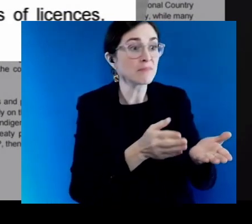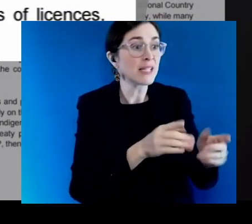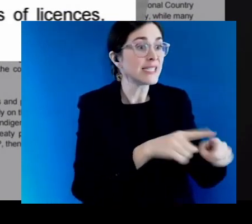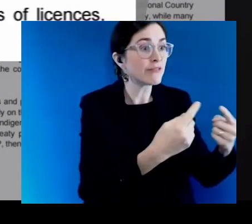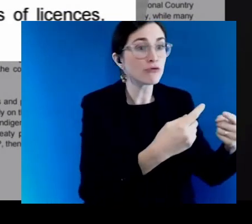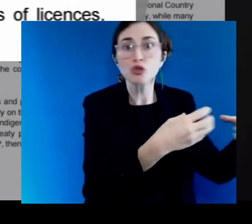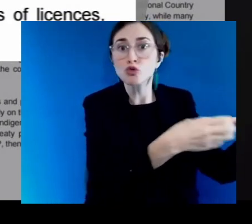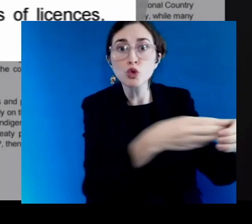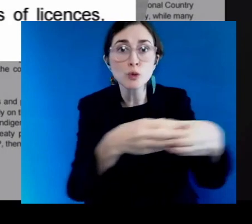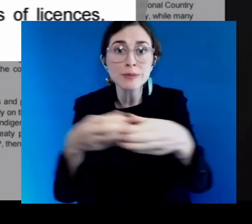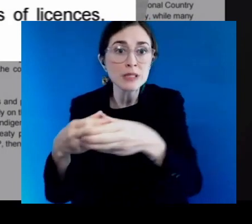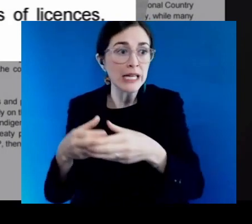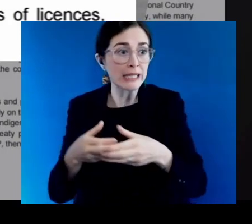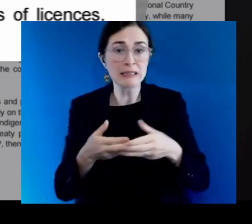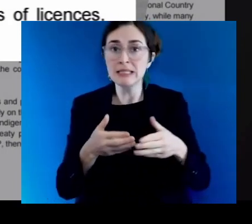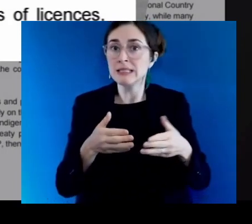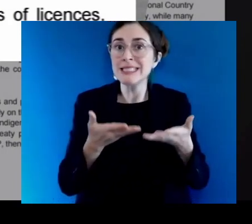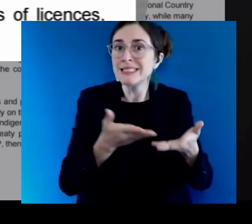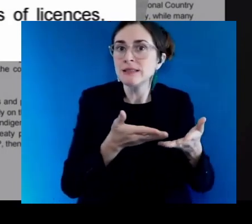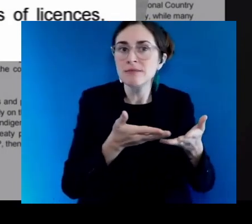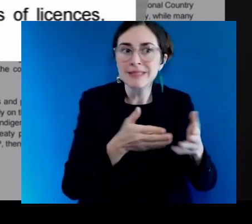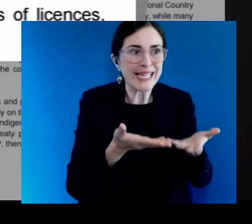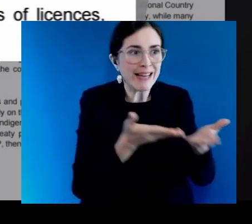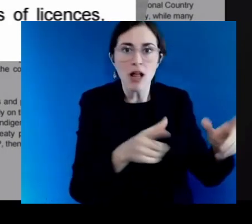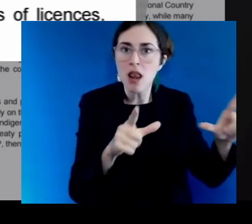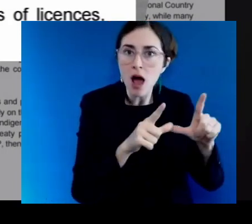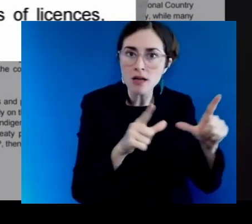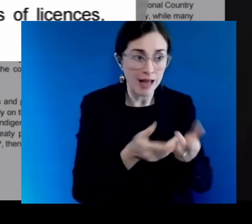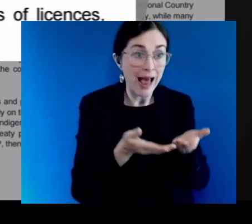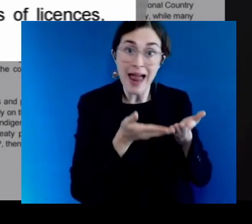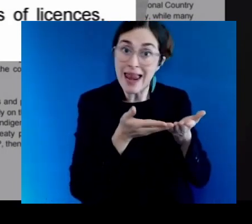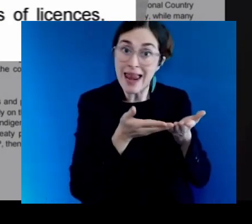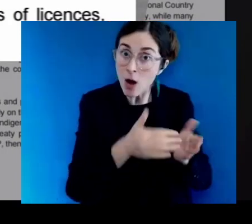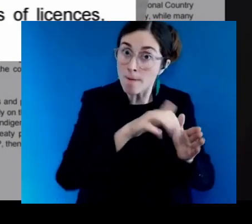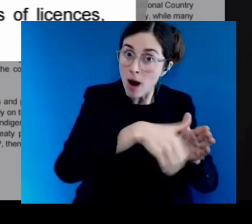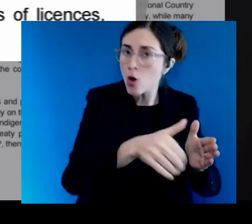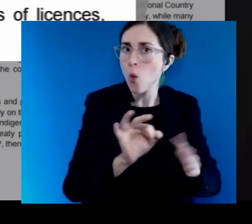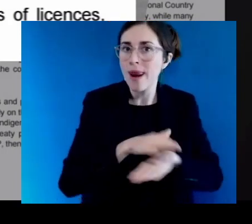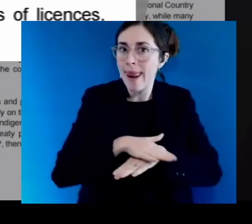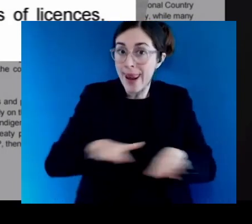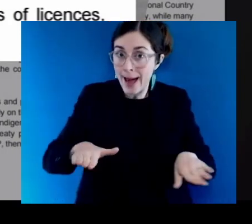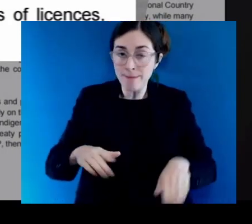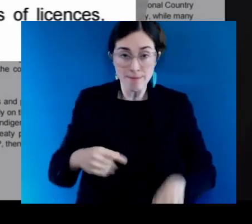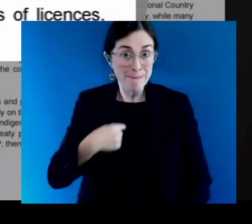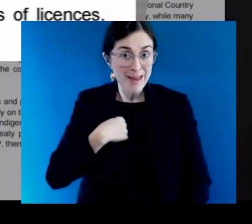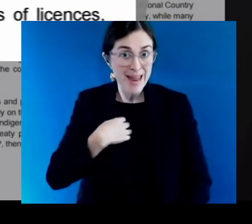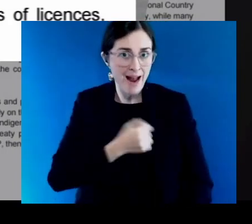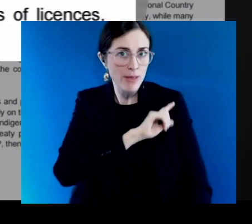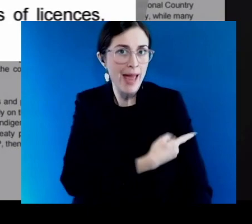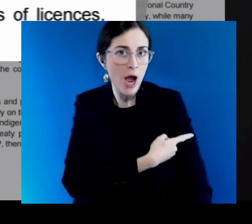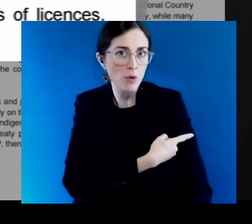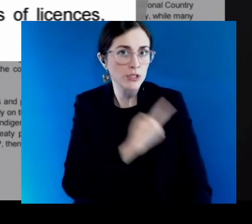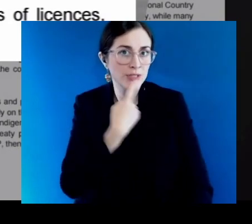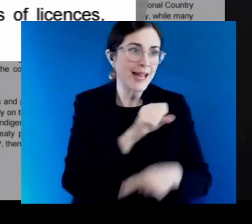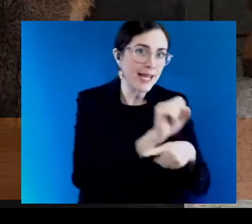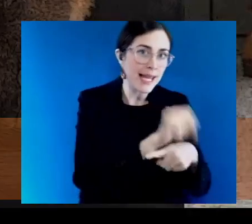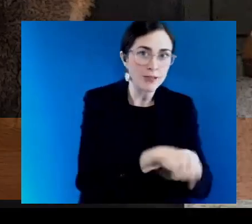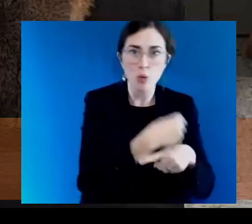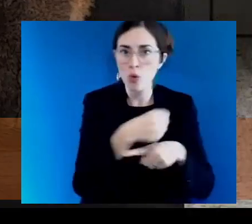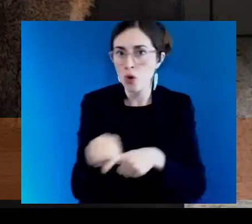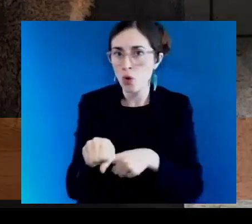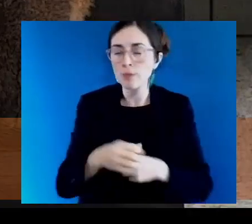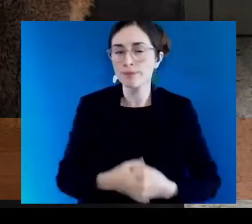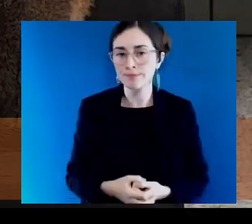licenses, declarations, or exemptions for mining exploration, development, and retention.